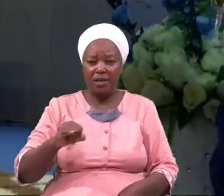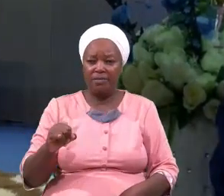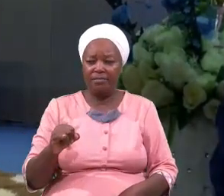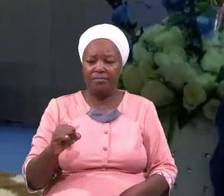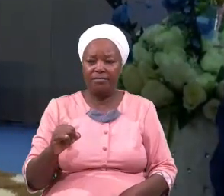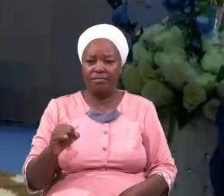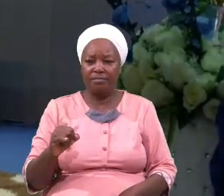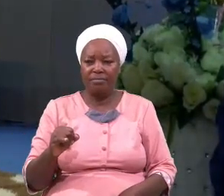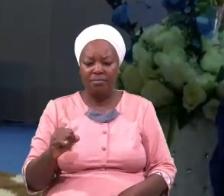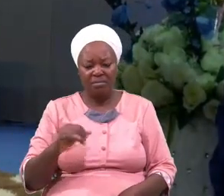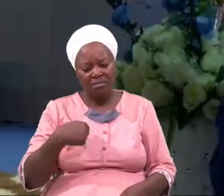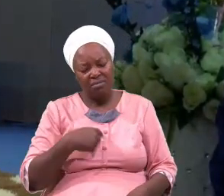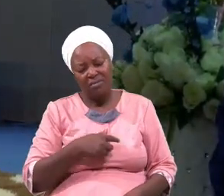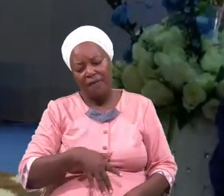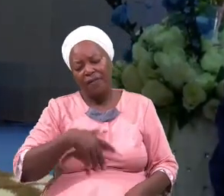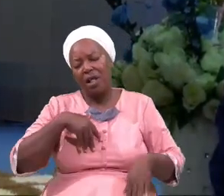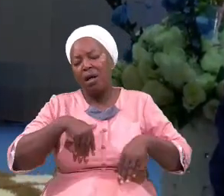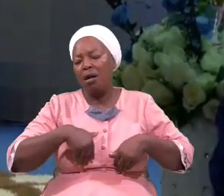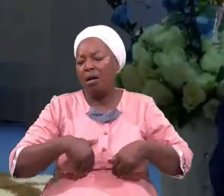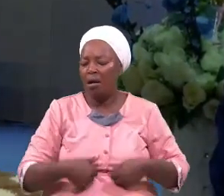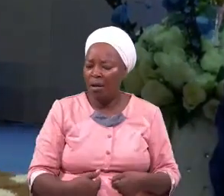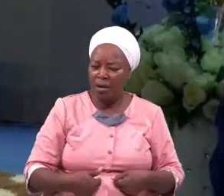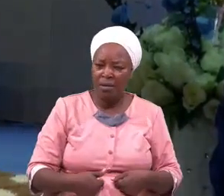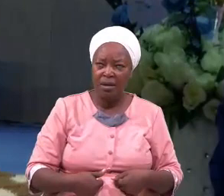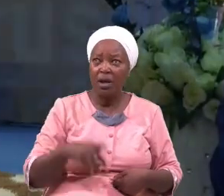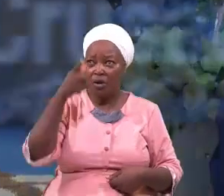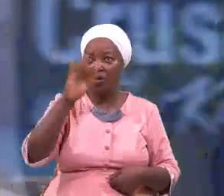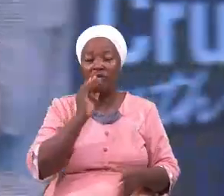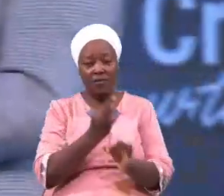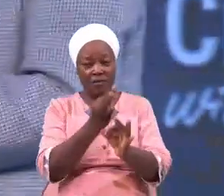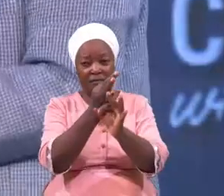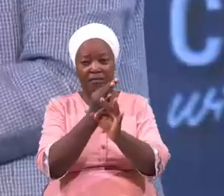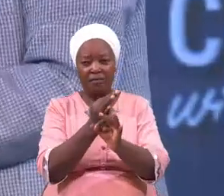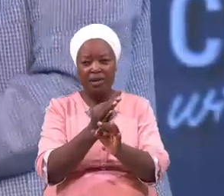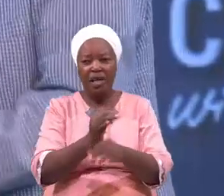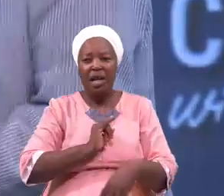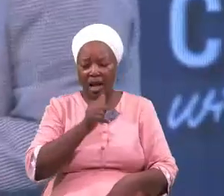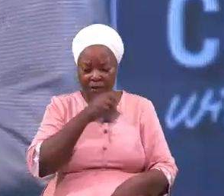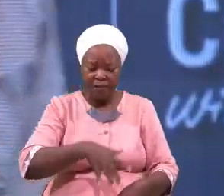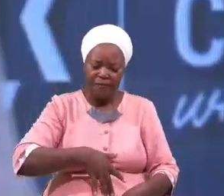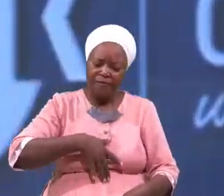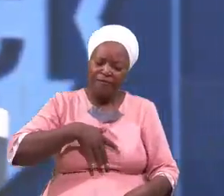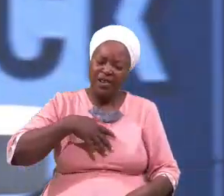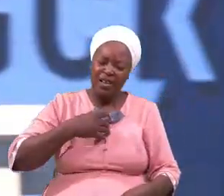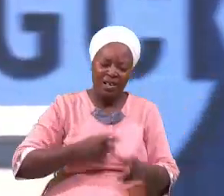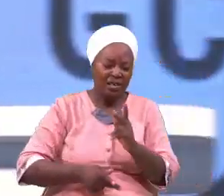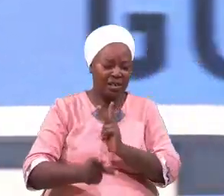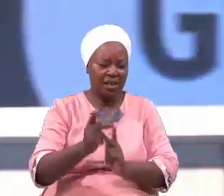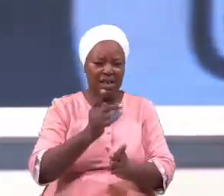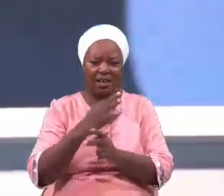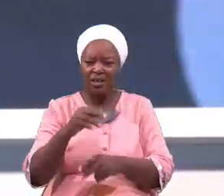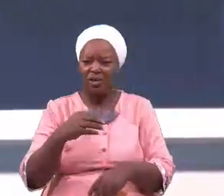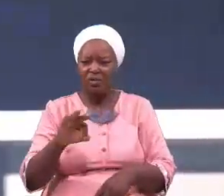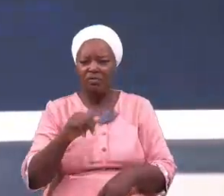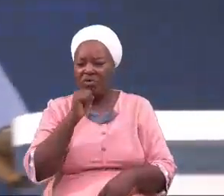I'm feeling tired. God is faithful. I'm feeling kind of, you know, not very